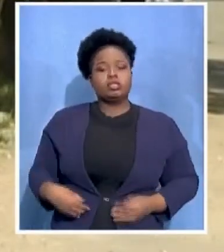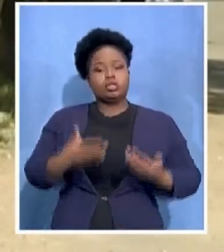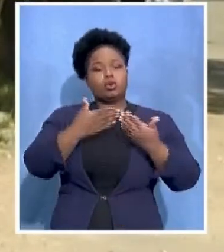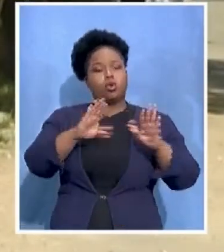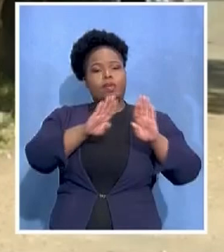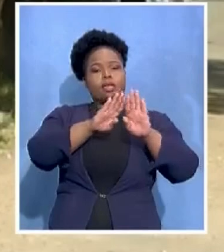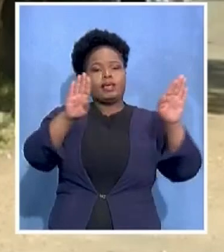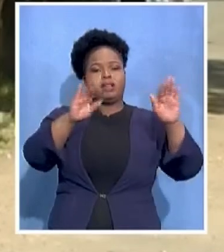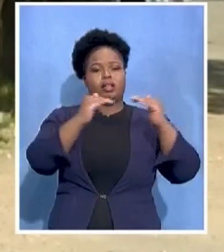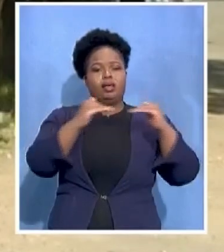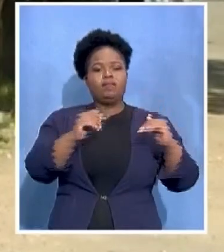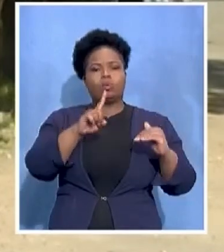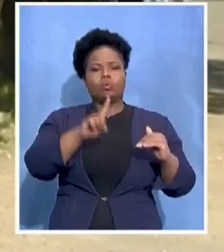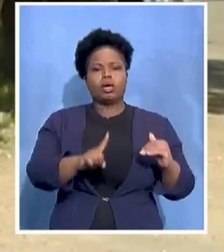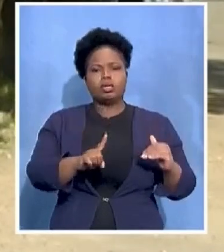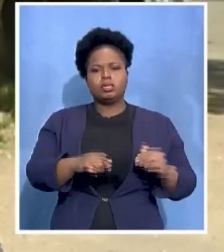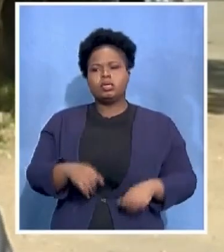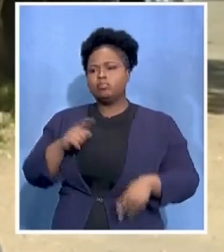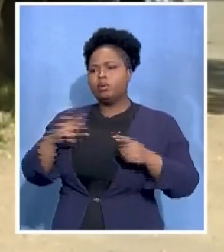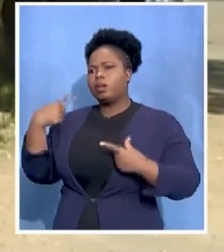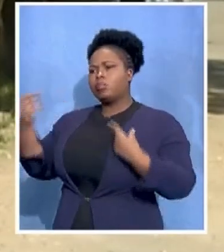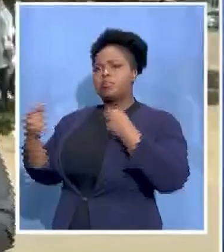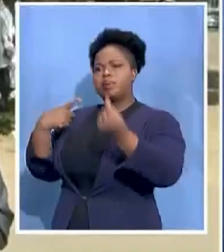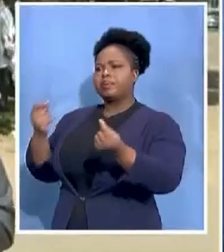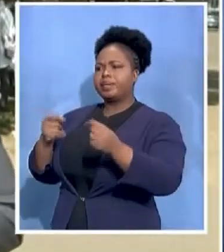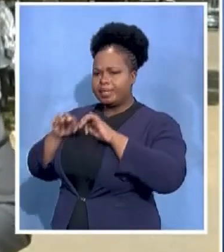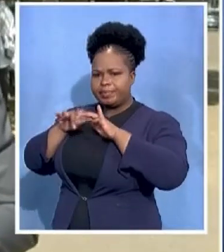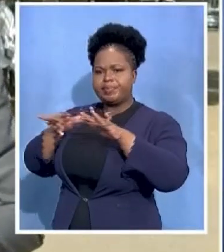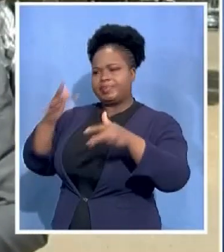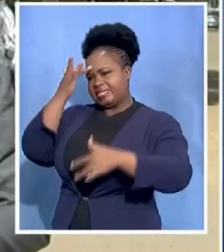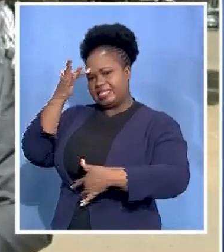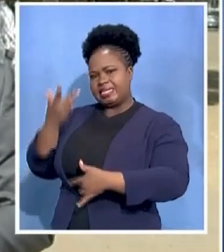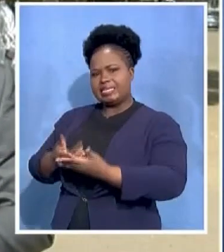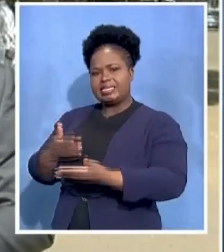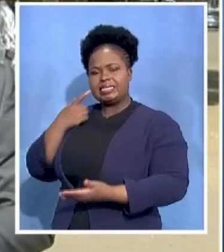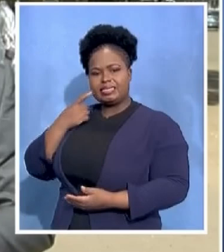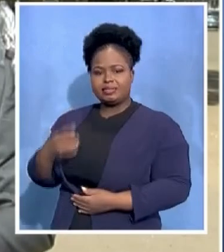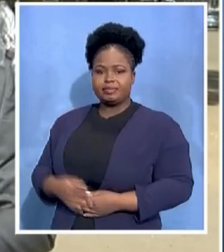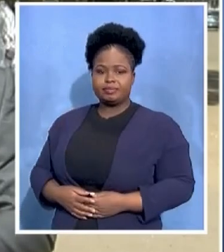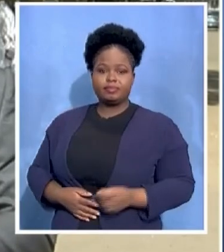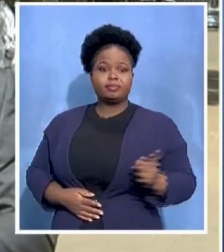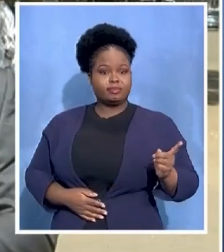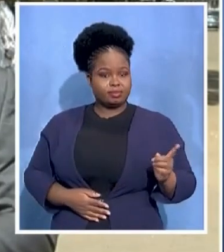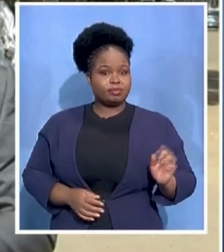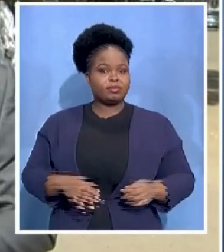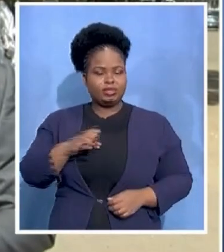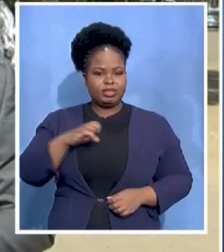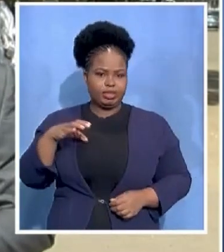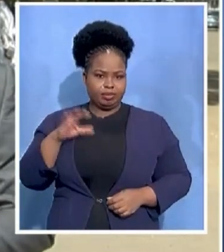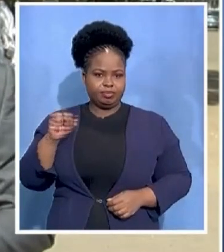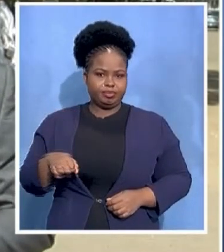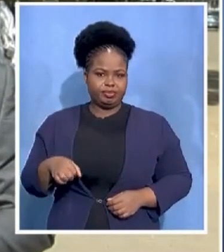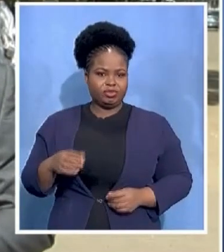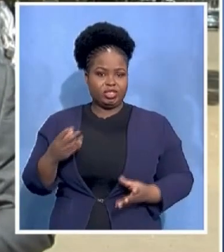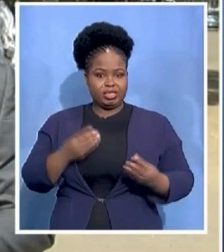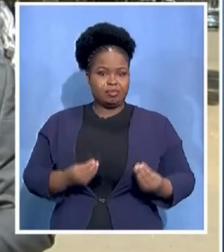and get infected, Blaine. Yeah, look, the Eastern Cape, when we look at the numbers across other provinces, it's